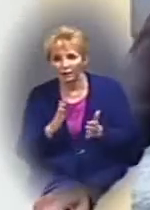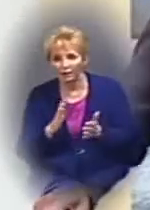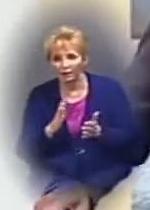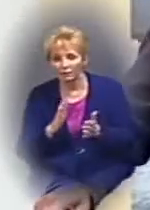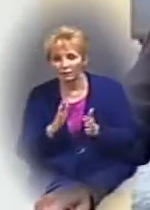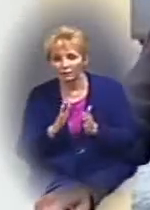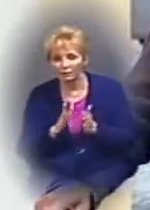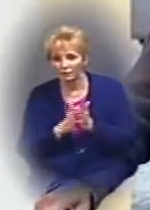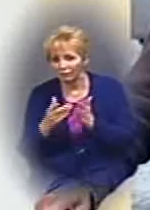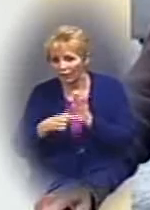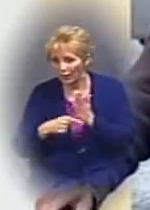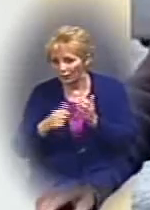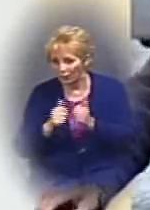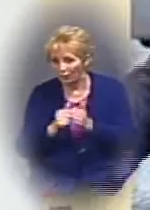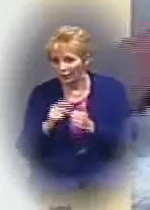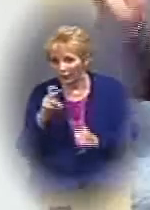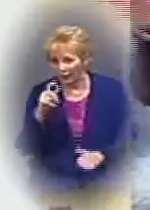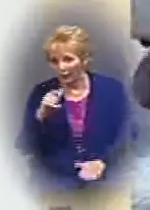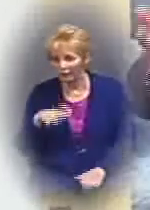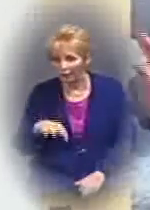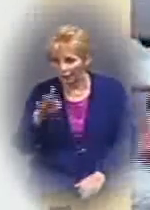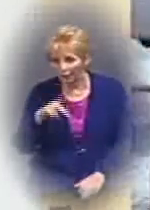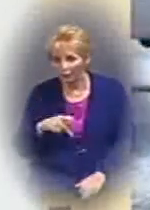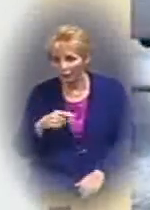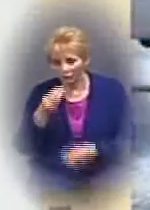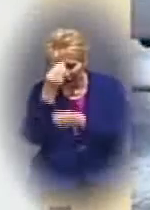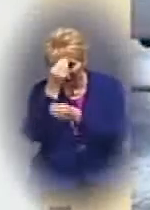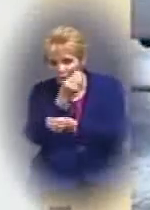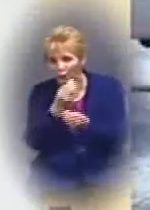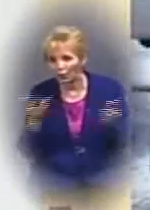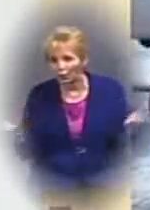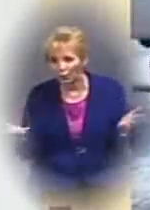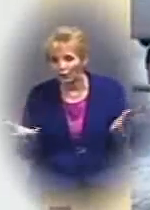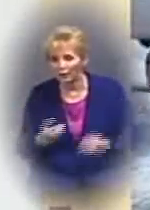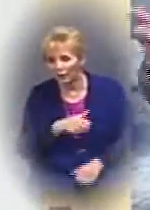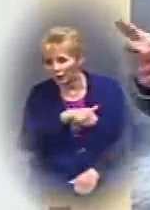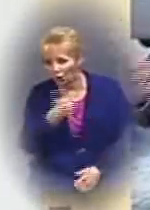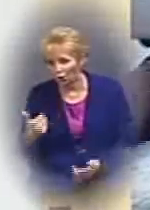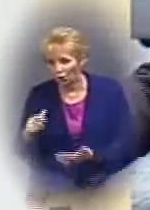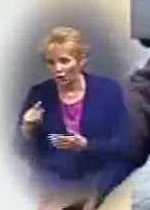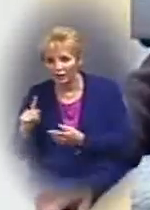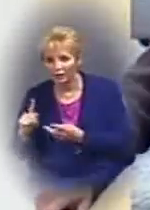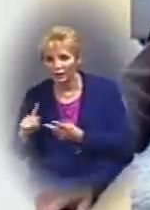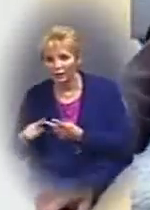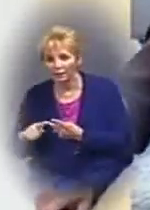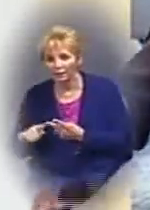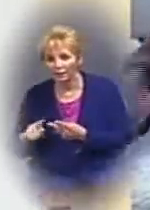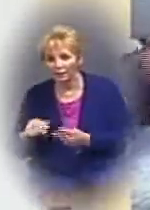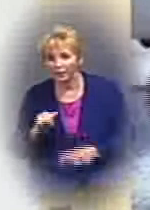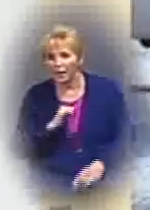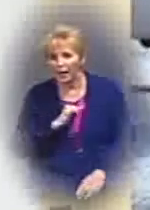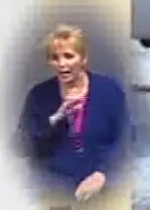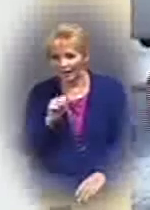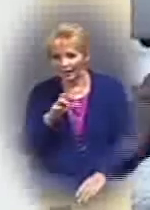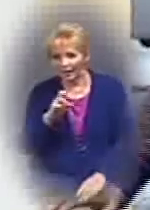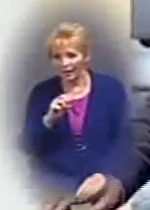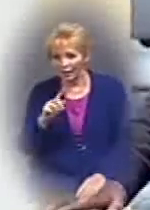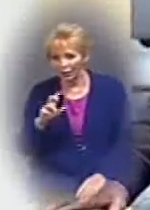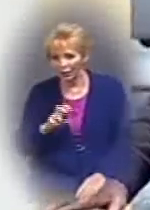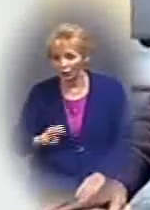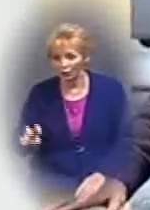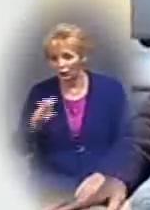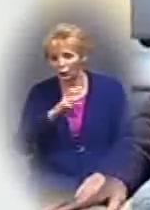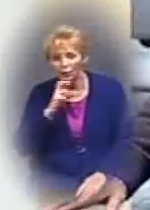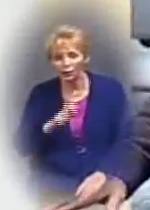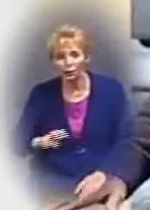so pick one up and spread the word. And then the other is an eye care tour, which will tour the different